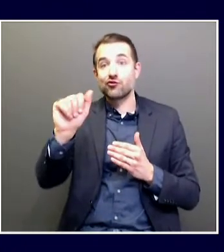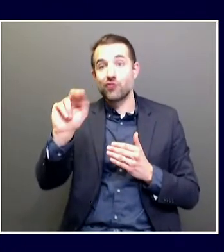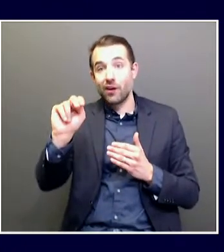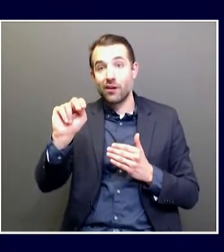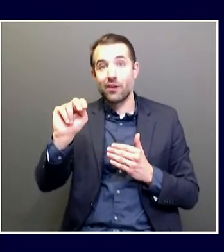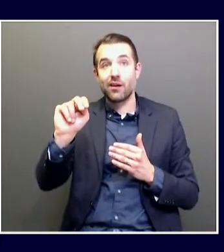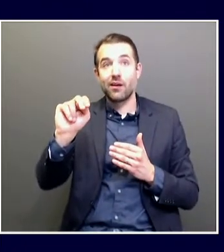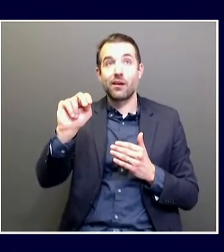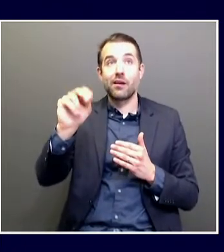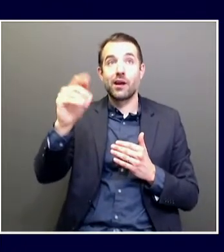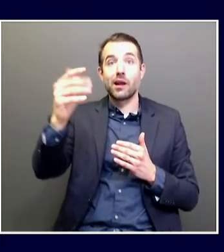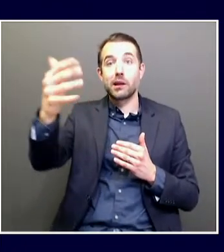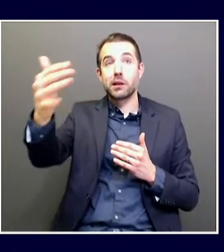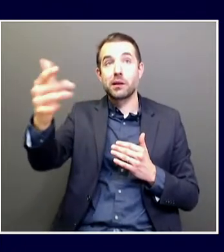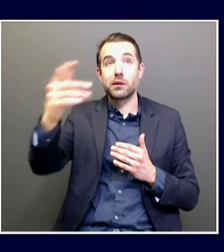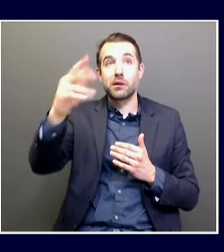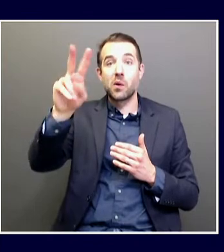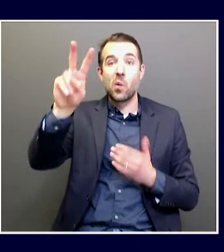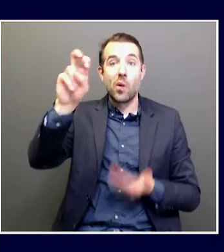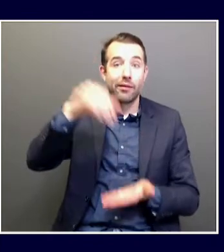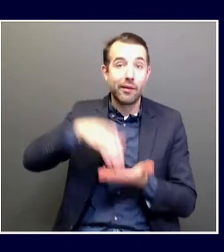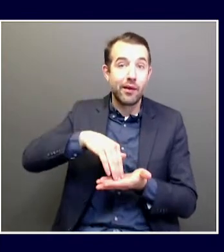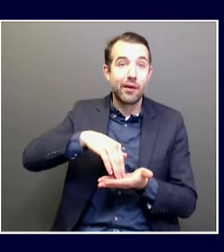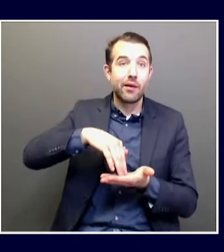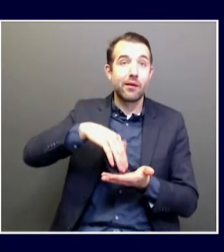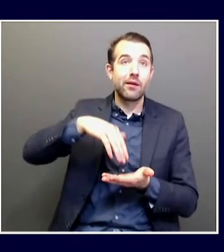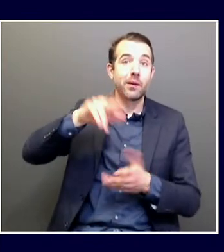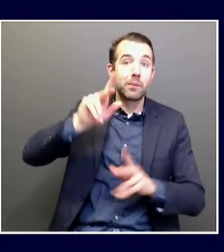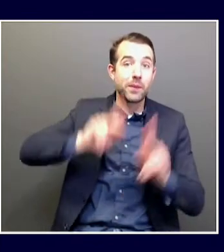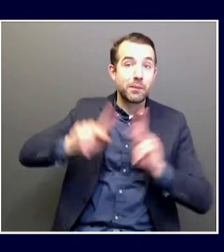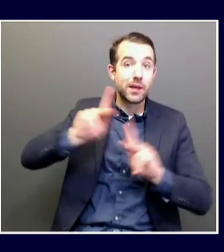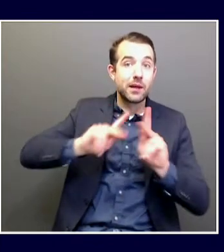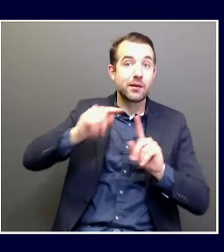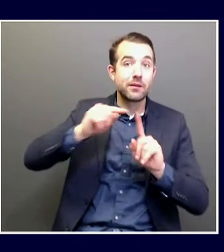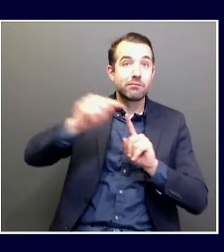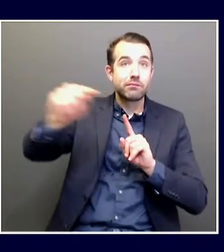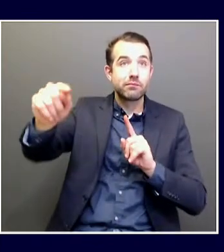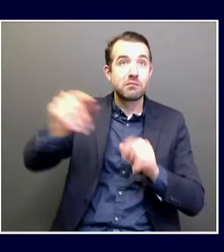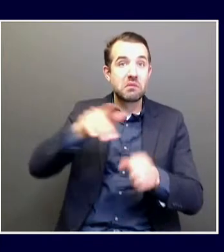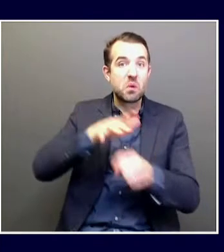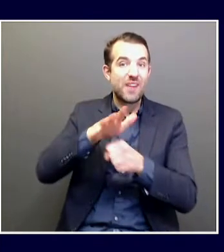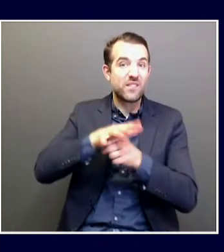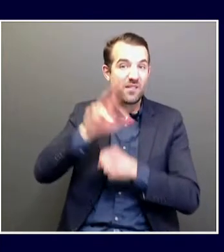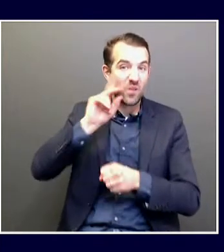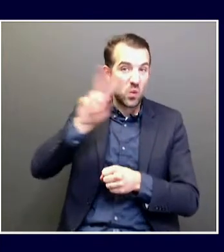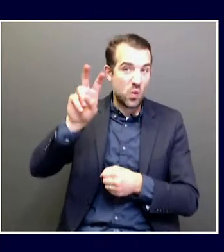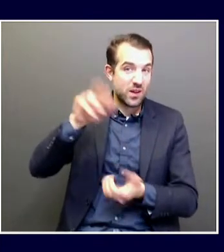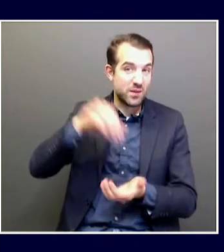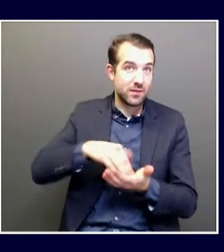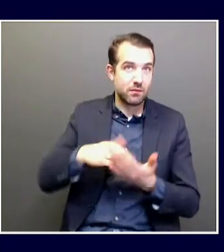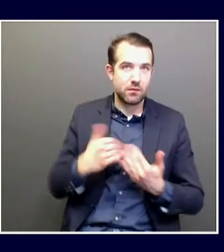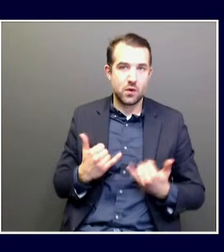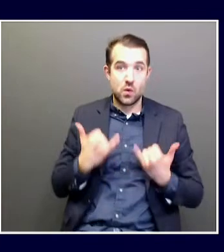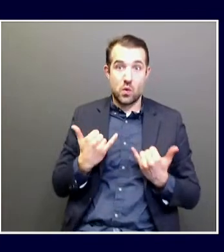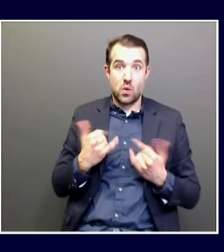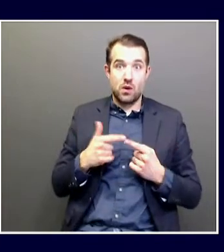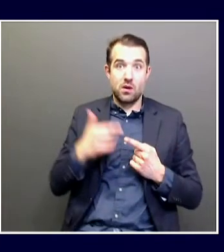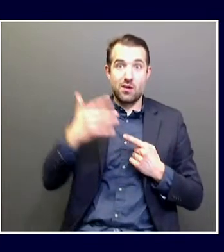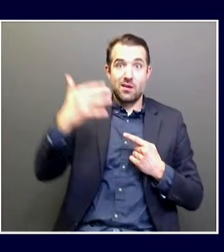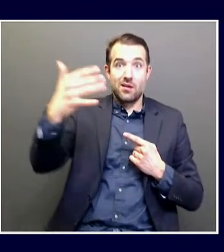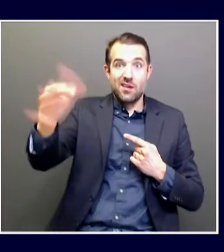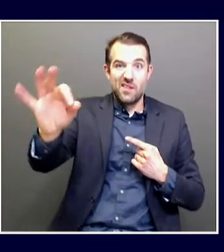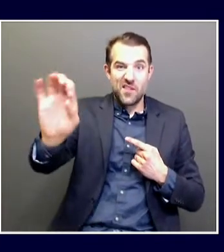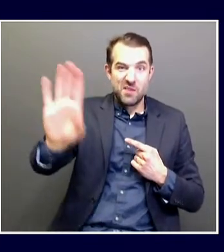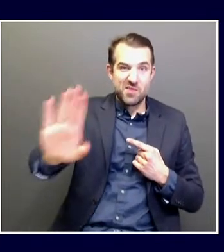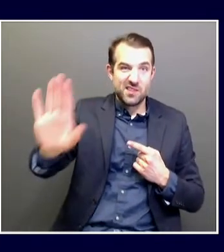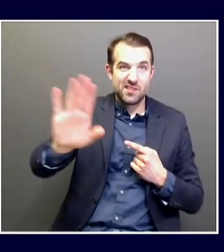patient courses nationwide. So between now and say February, we're looking at 265,000 or